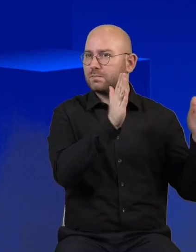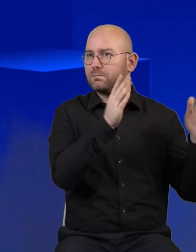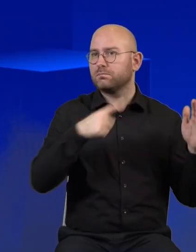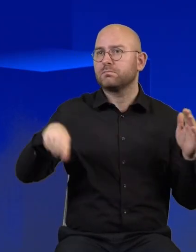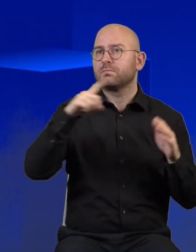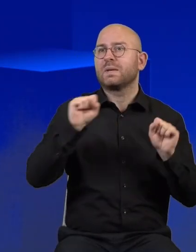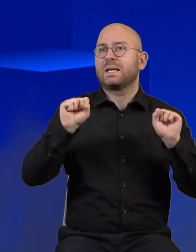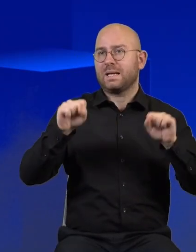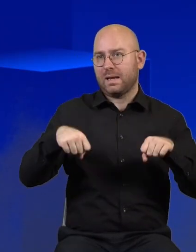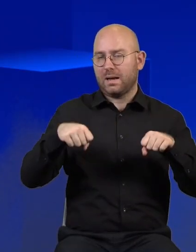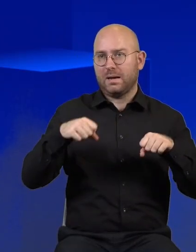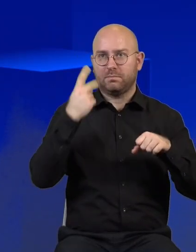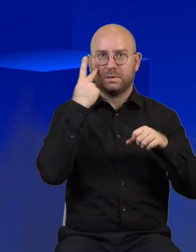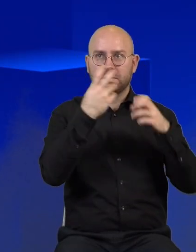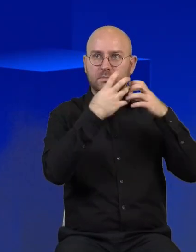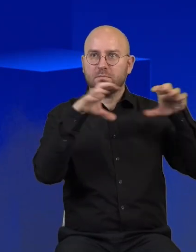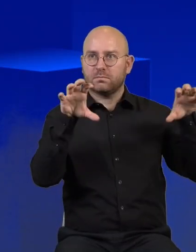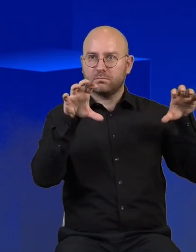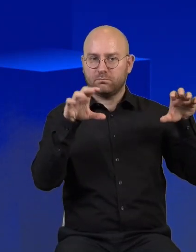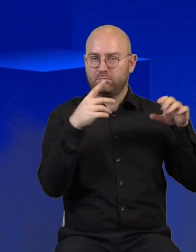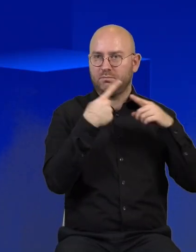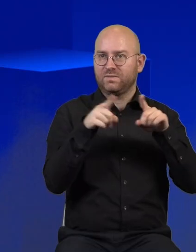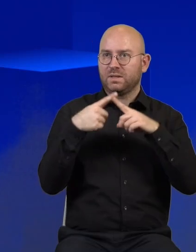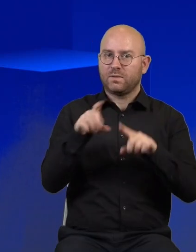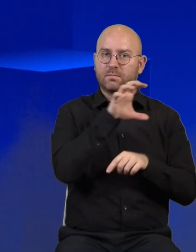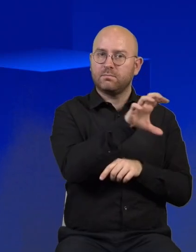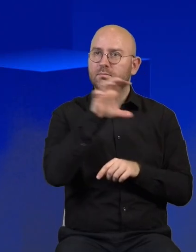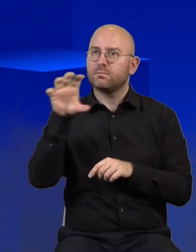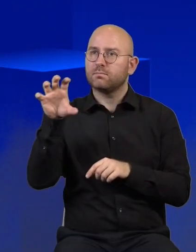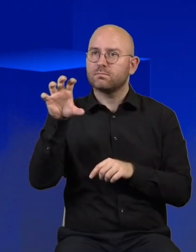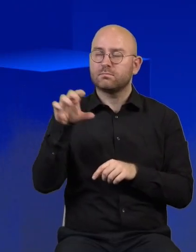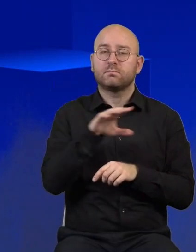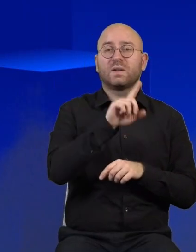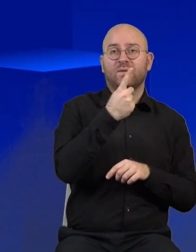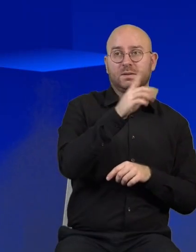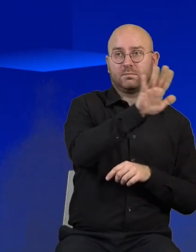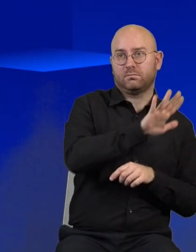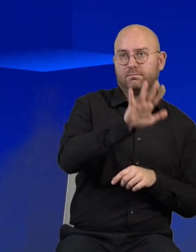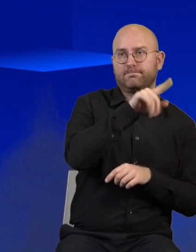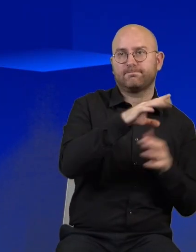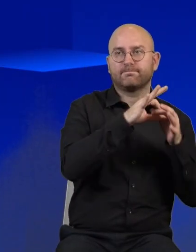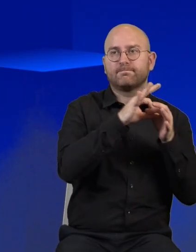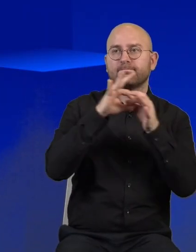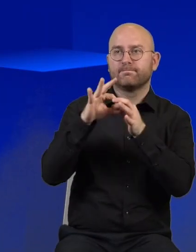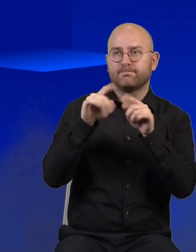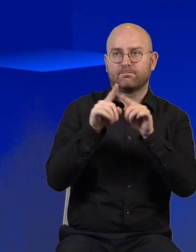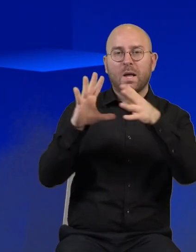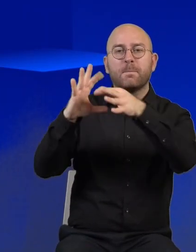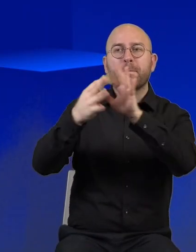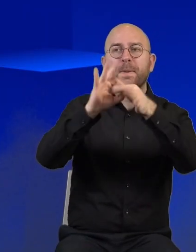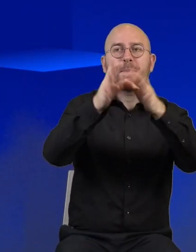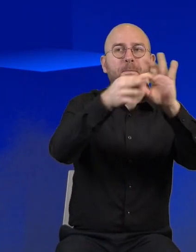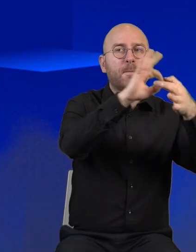is connectivity related, and the second one is related to